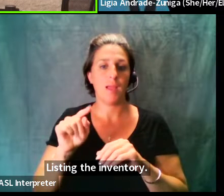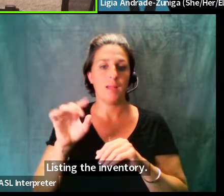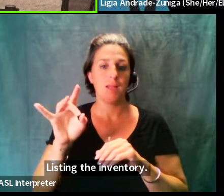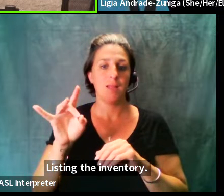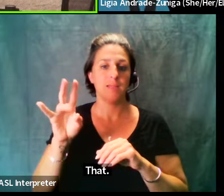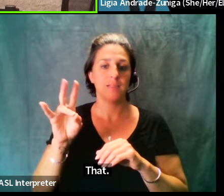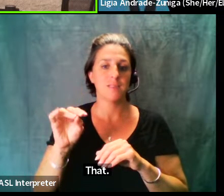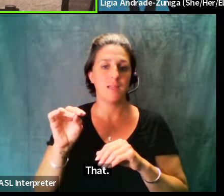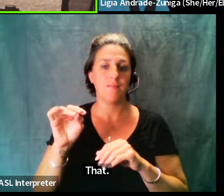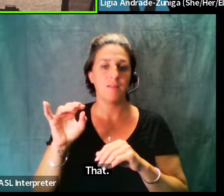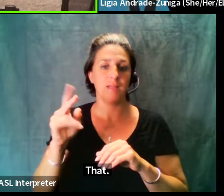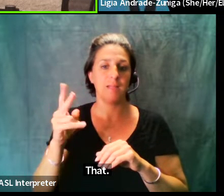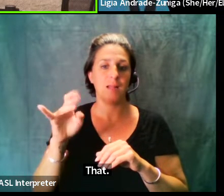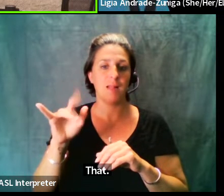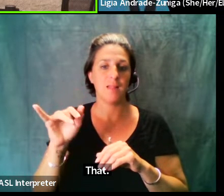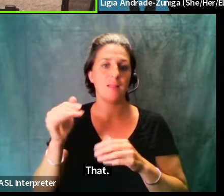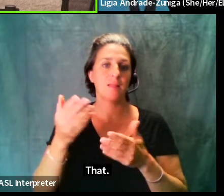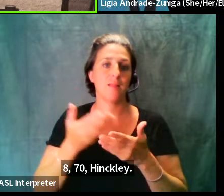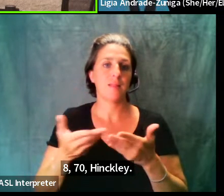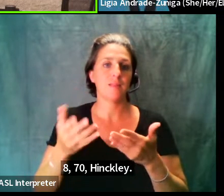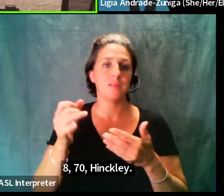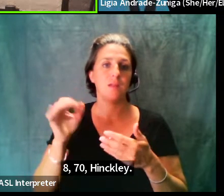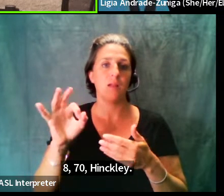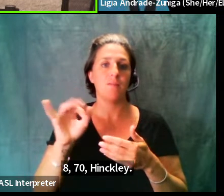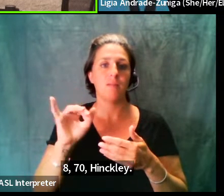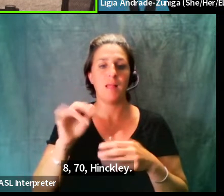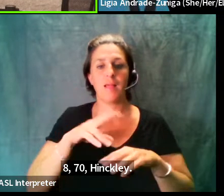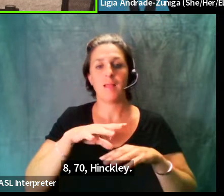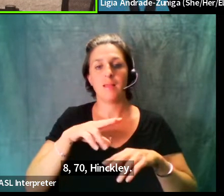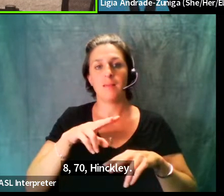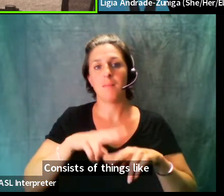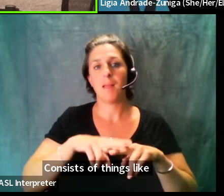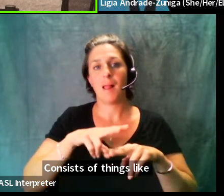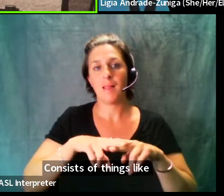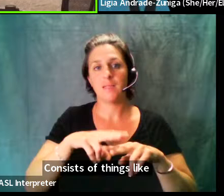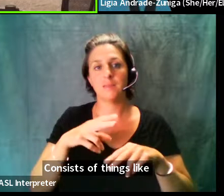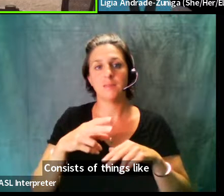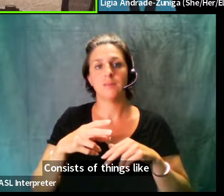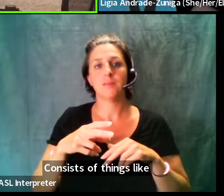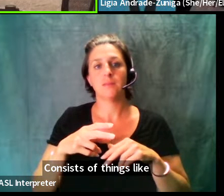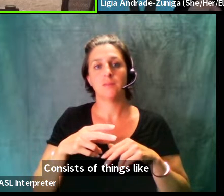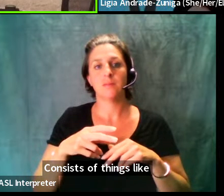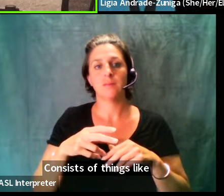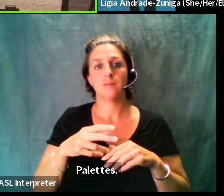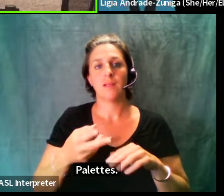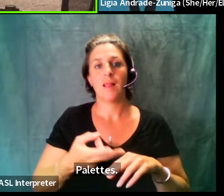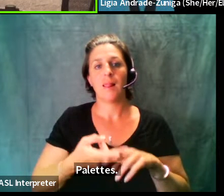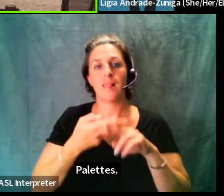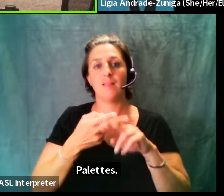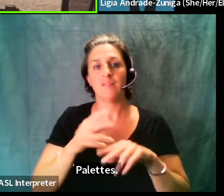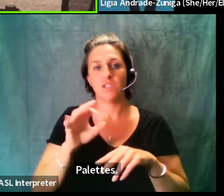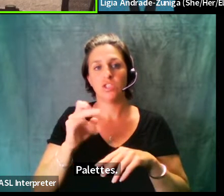Hinckley consists of things like pallets, lift jacks,